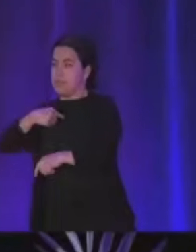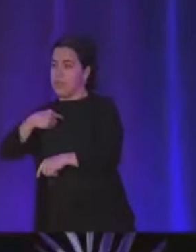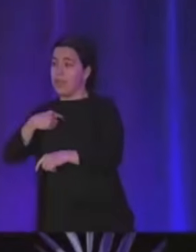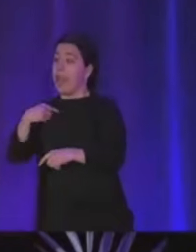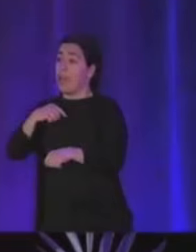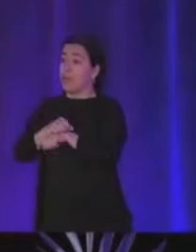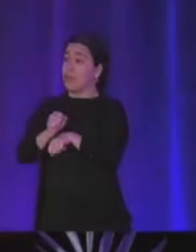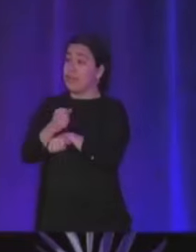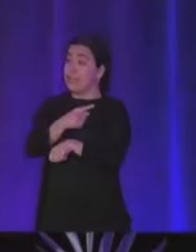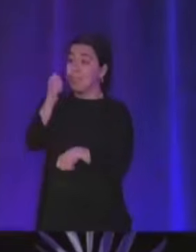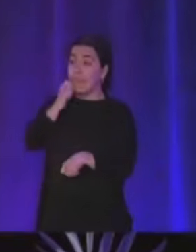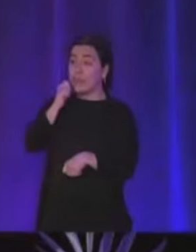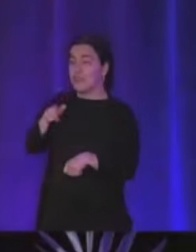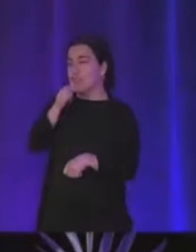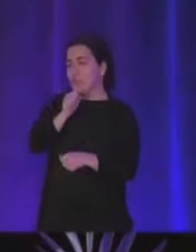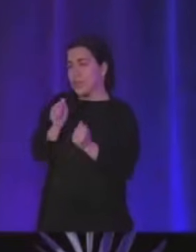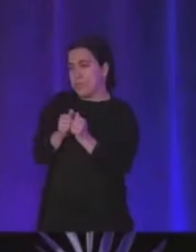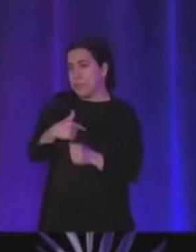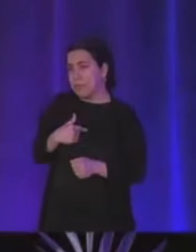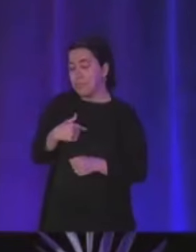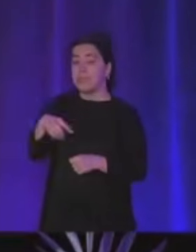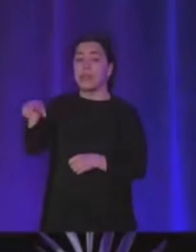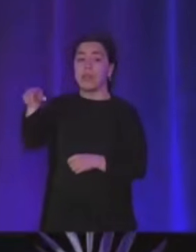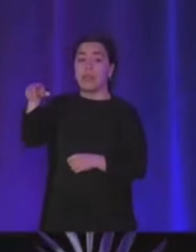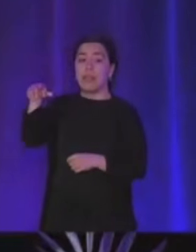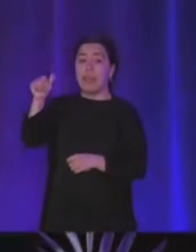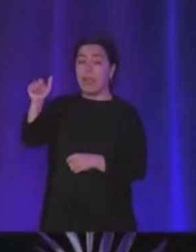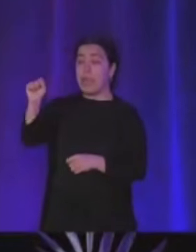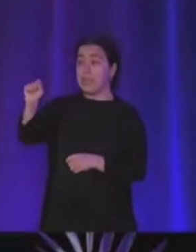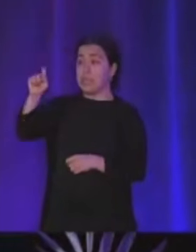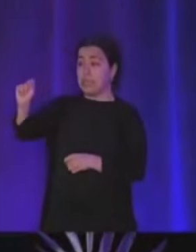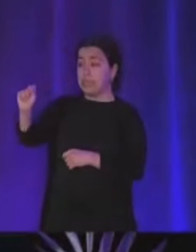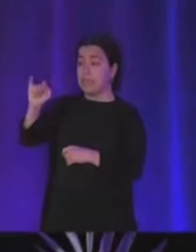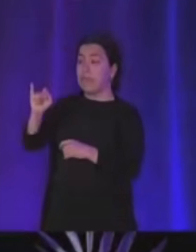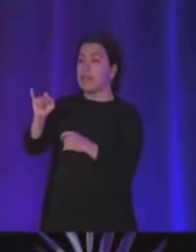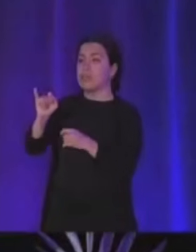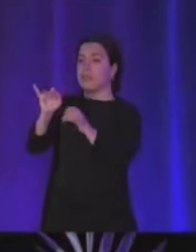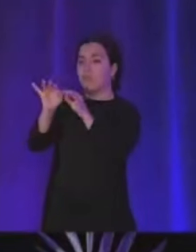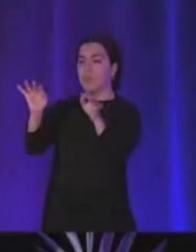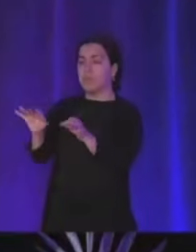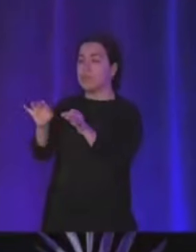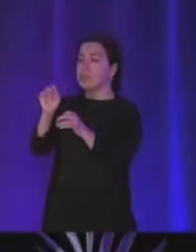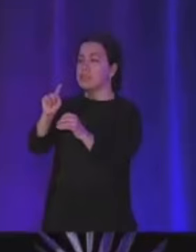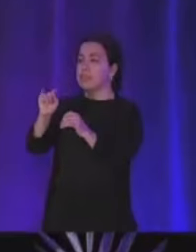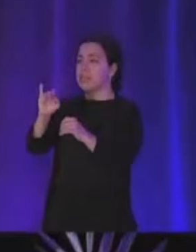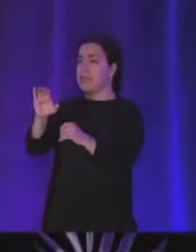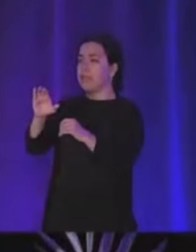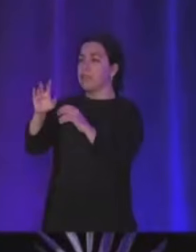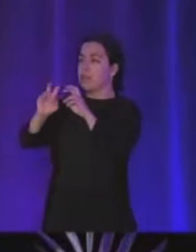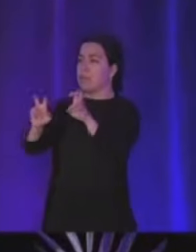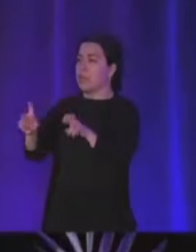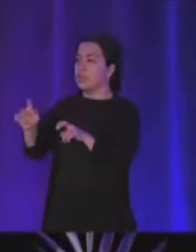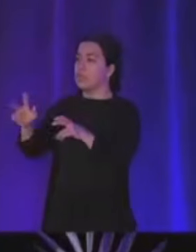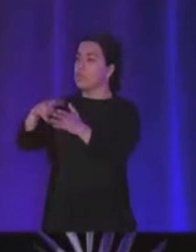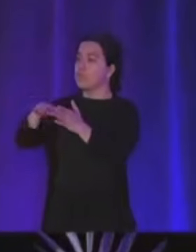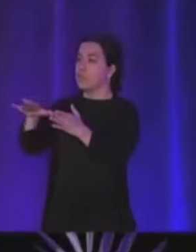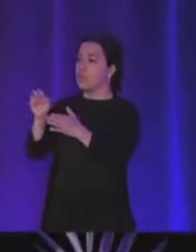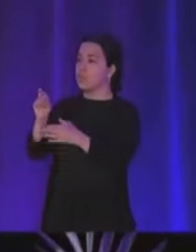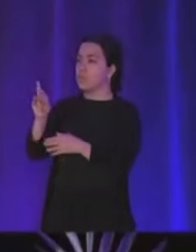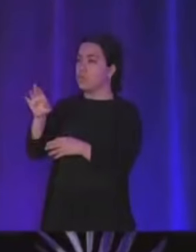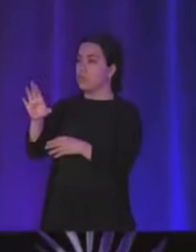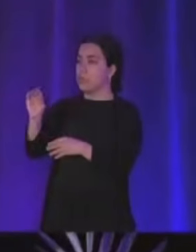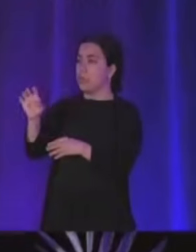So that AST, again defining it, it's the format that static analysis tools read your source code into. And again, showing it, that's this